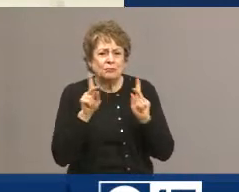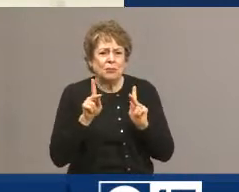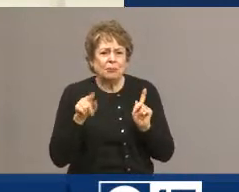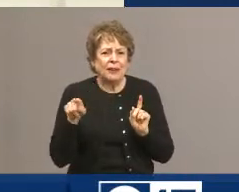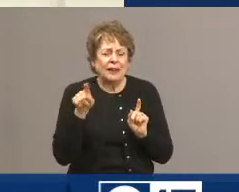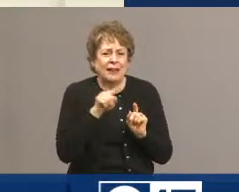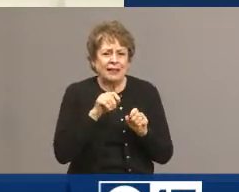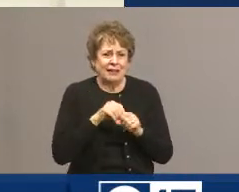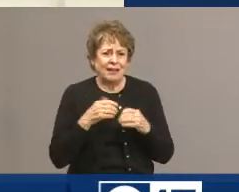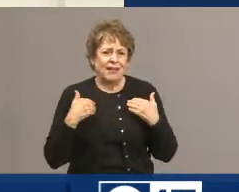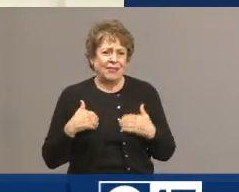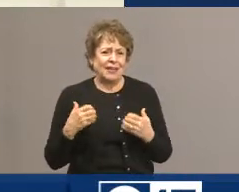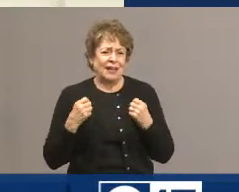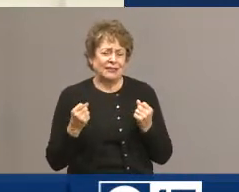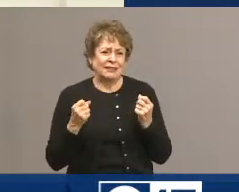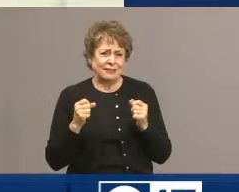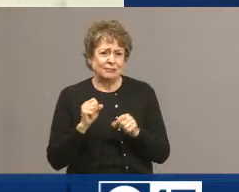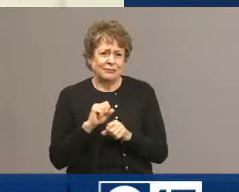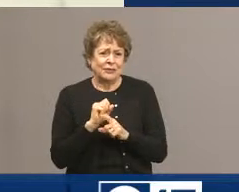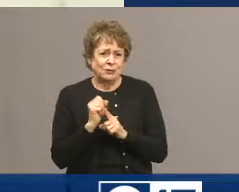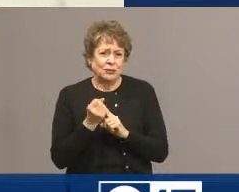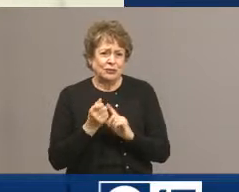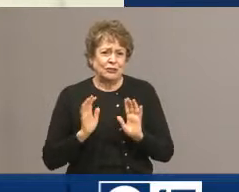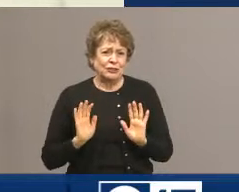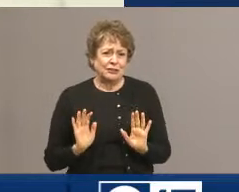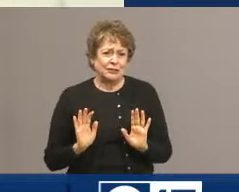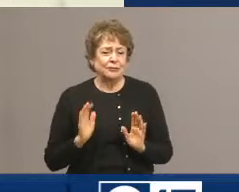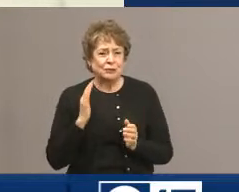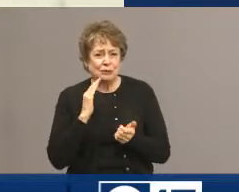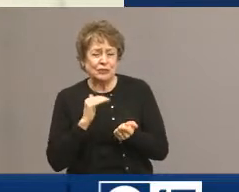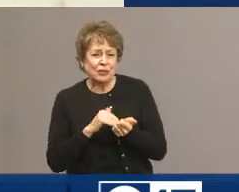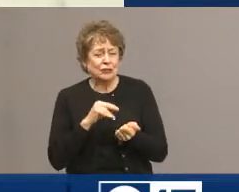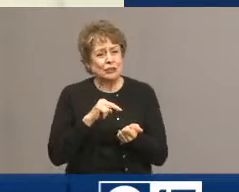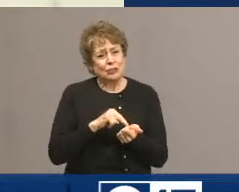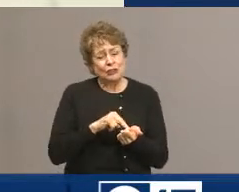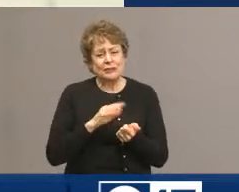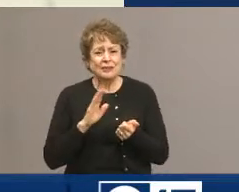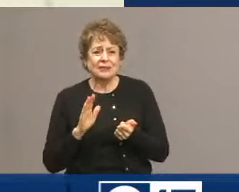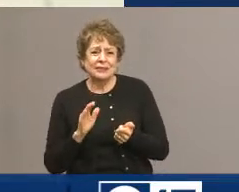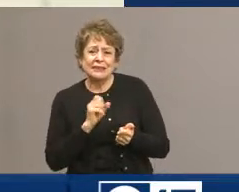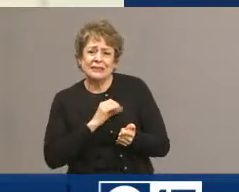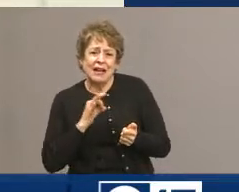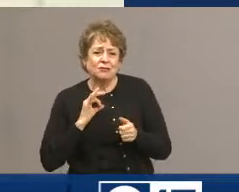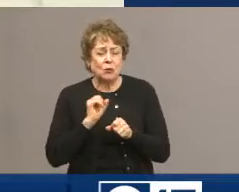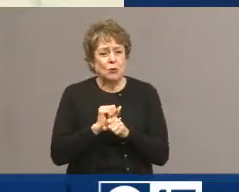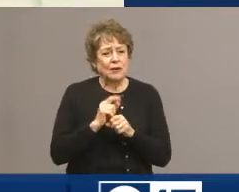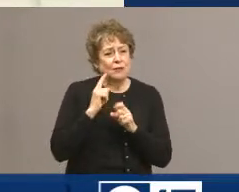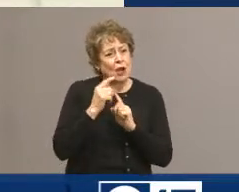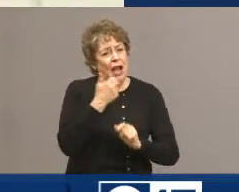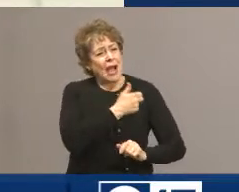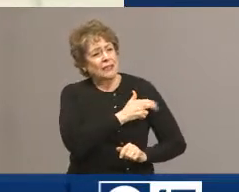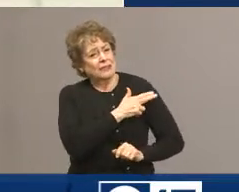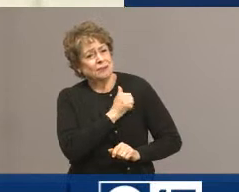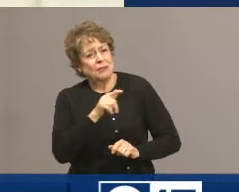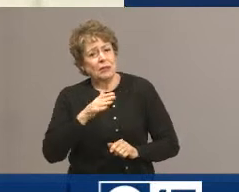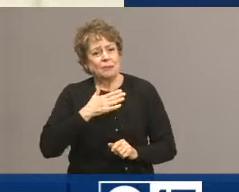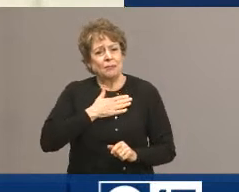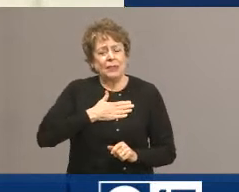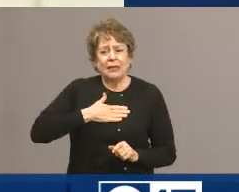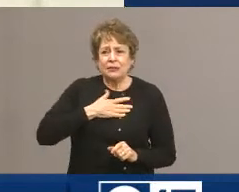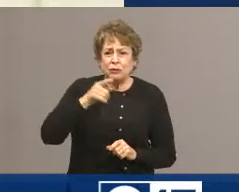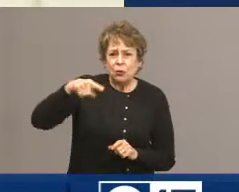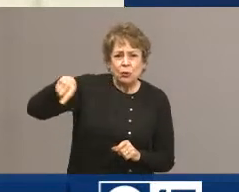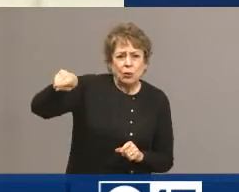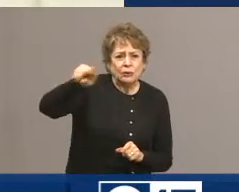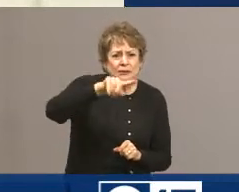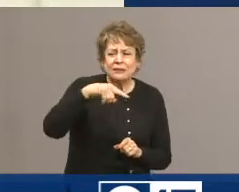nurse, caregiver, somebody who works for a hospital. Please also extend your appreciation. These folks are